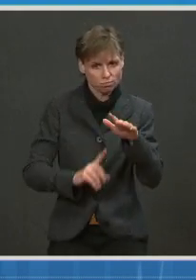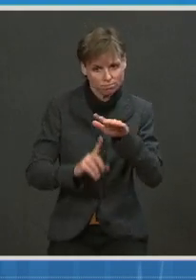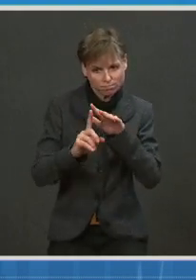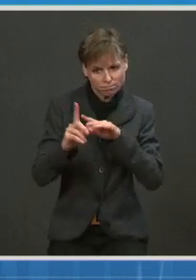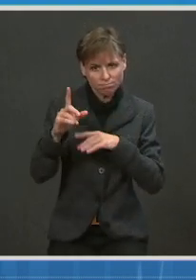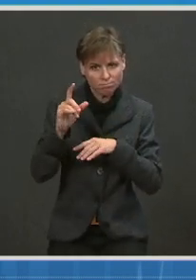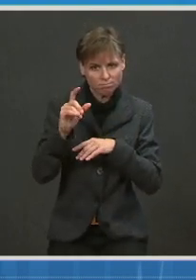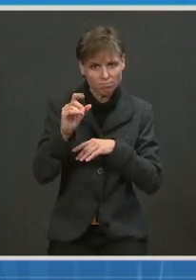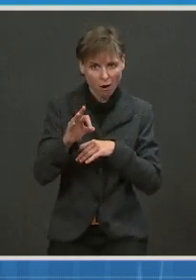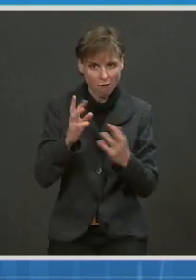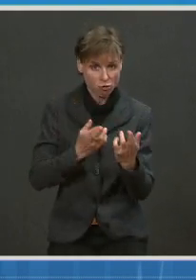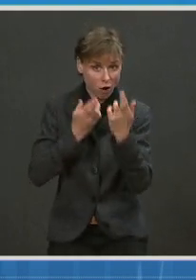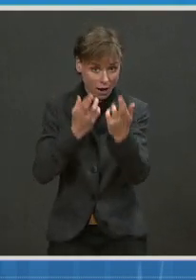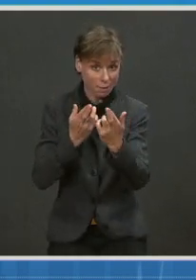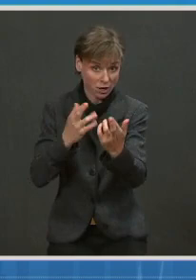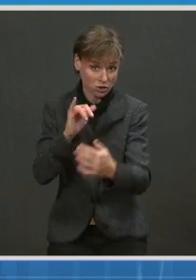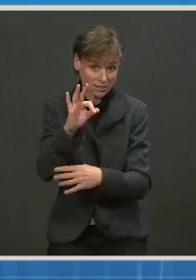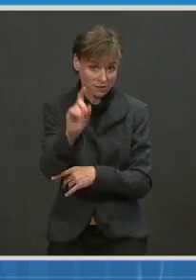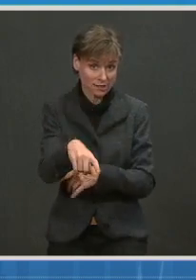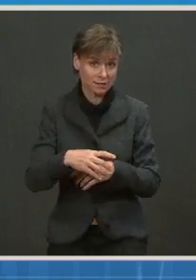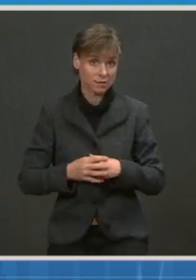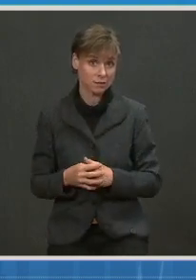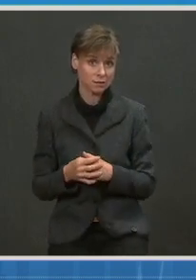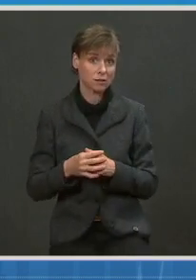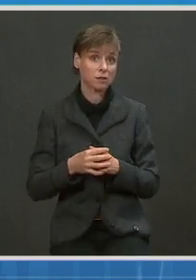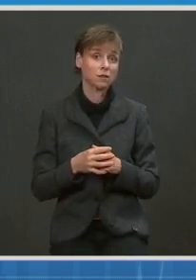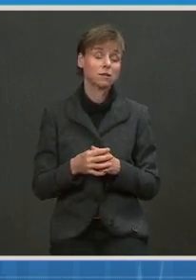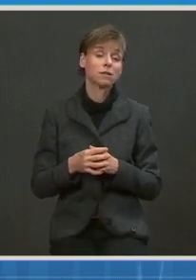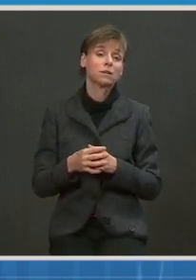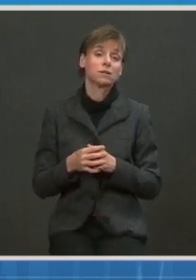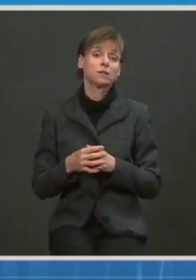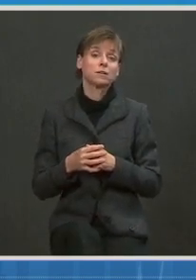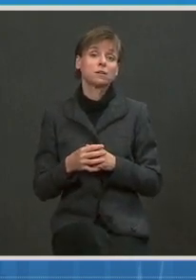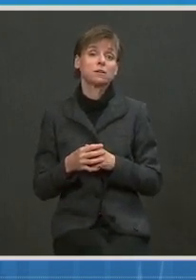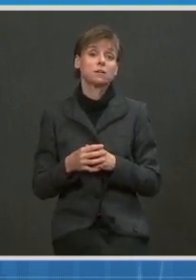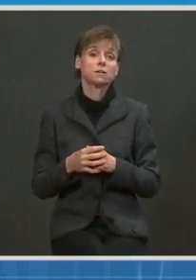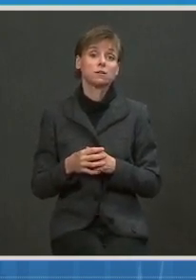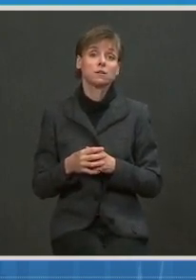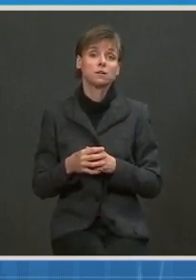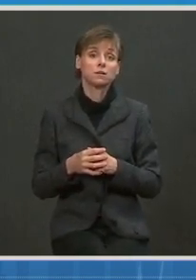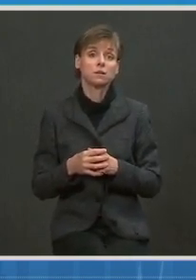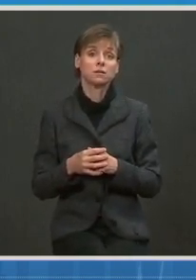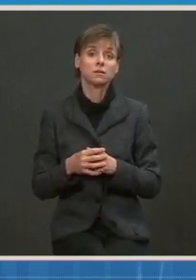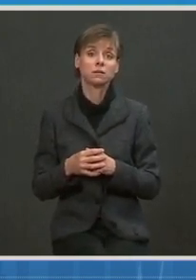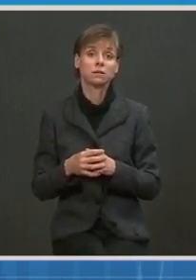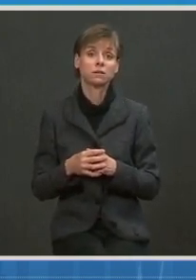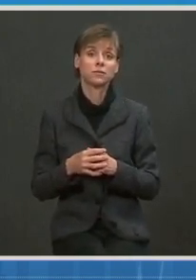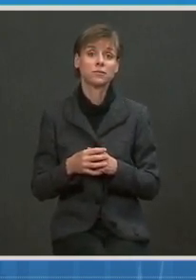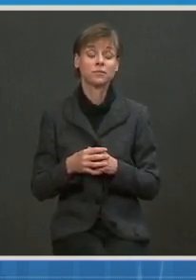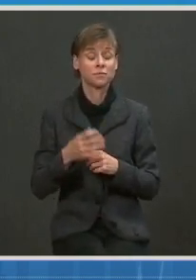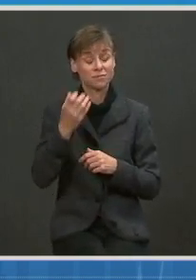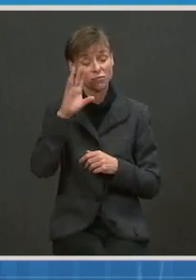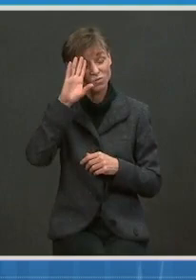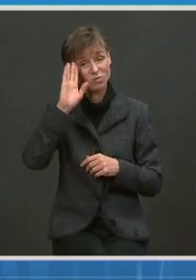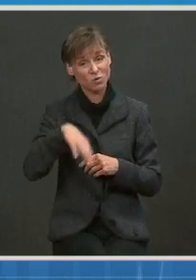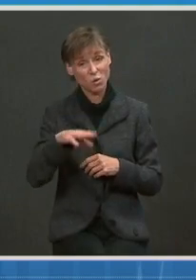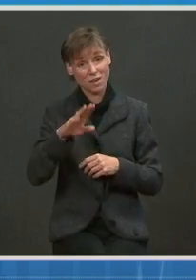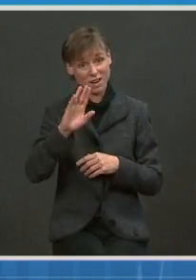as needed. For all Americans, these treatments for COVID-19 are free, and the cost